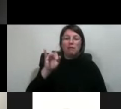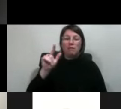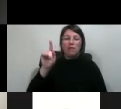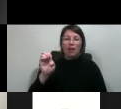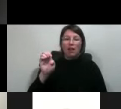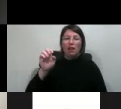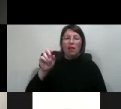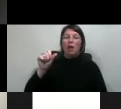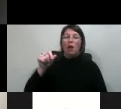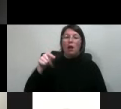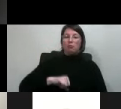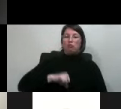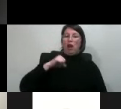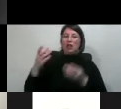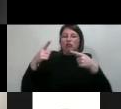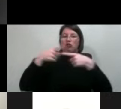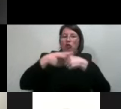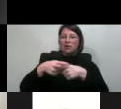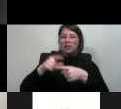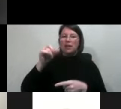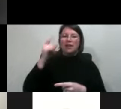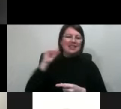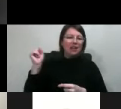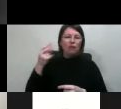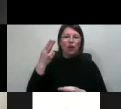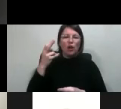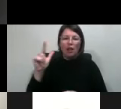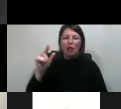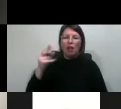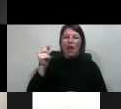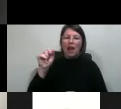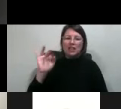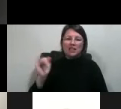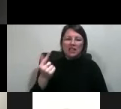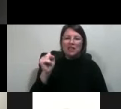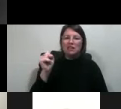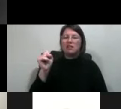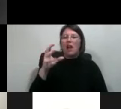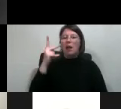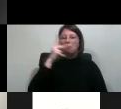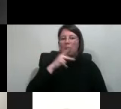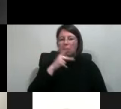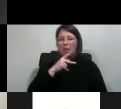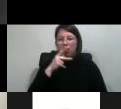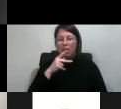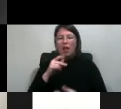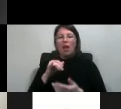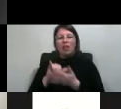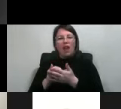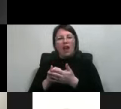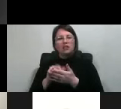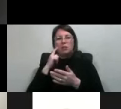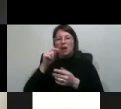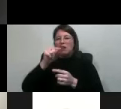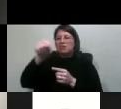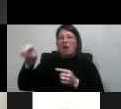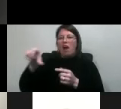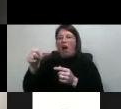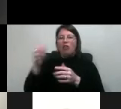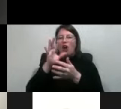and Plymouth. And that is due to very low ridership at each of those stops and the very close by proximity of alternative